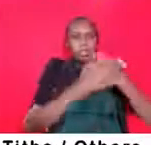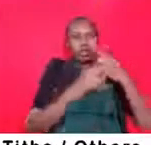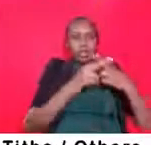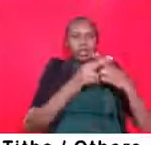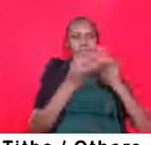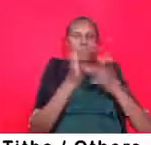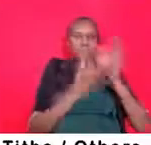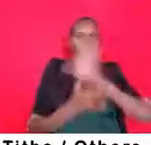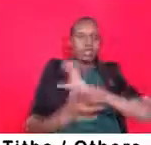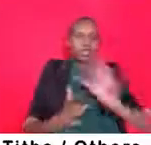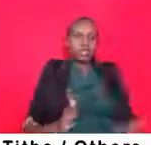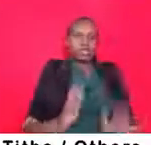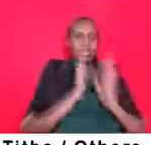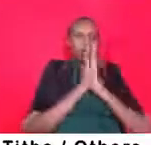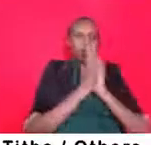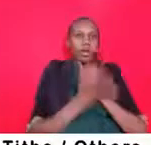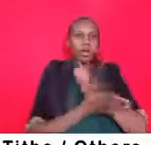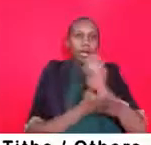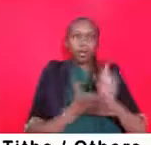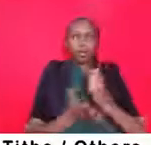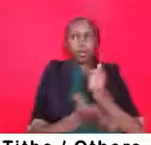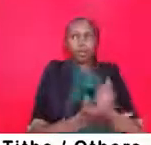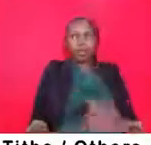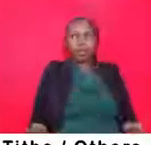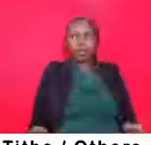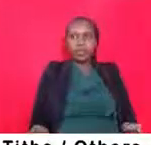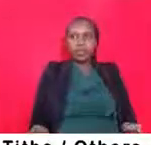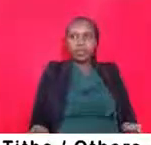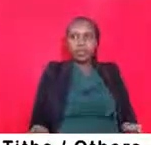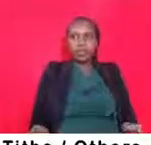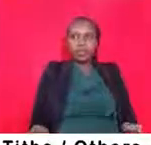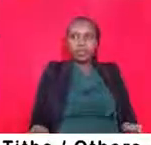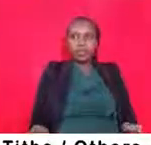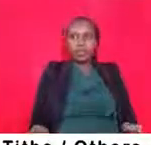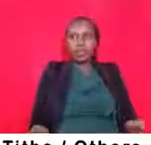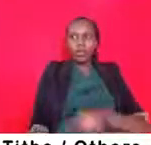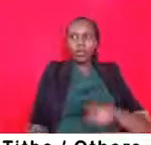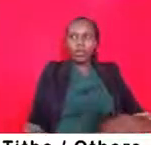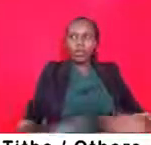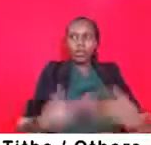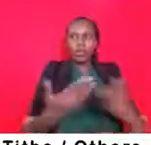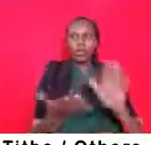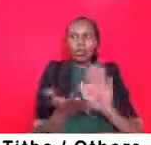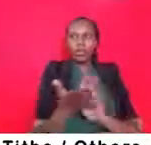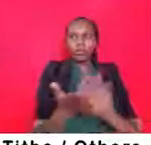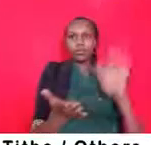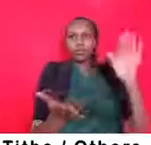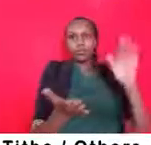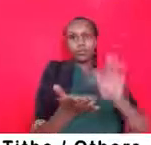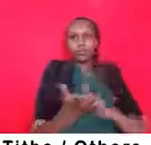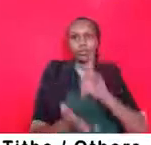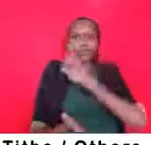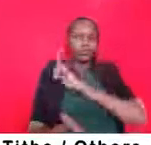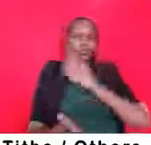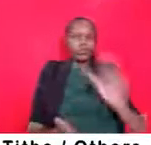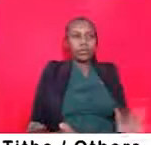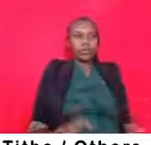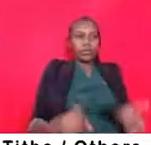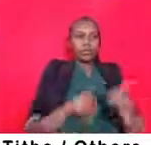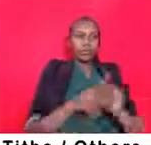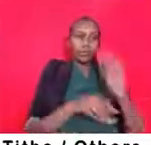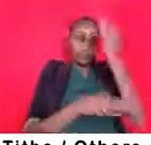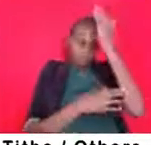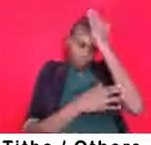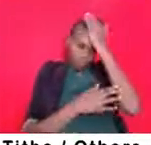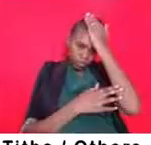Jesus Christ. Amen. Thank you. We give you glory, Lord. As